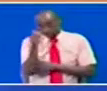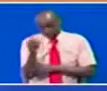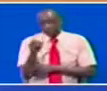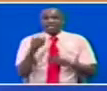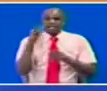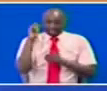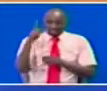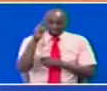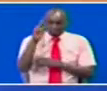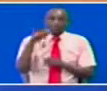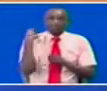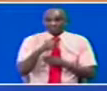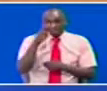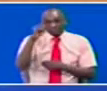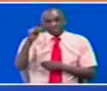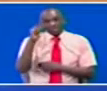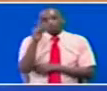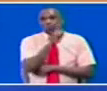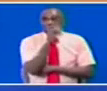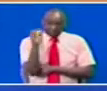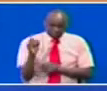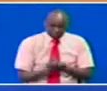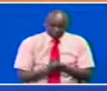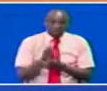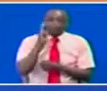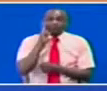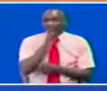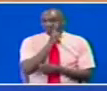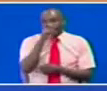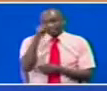Kenyatta University edged MKU to a 1-0 win. Robinson Okenye, KTN Sports.